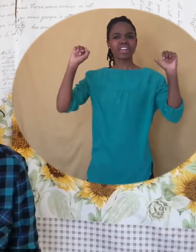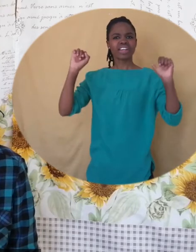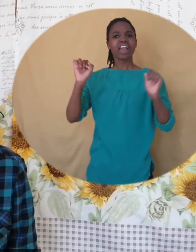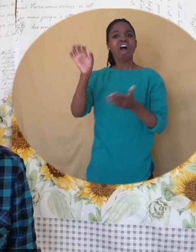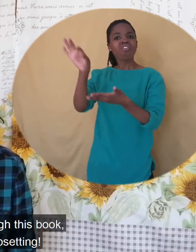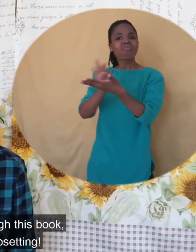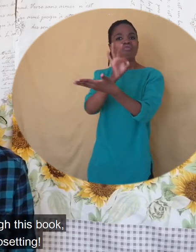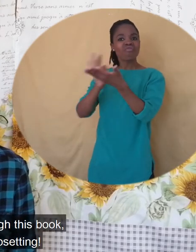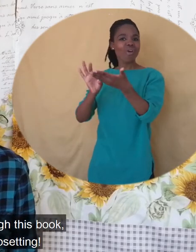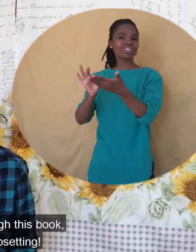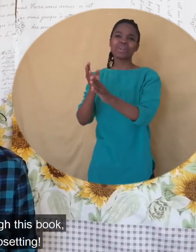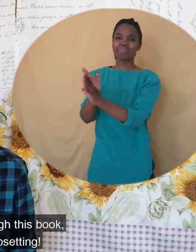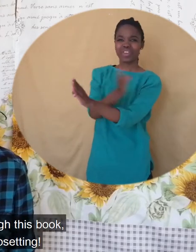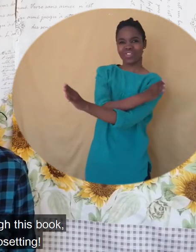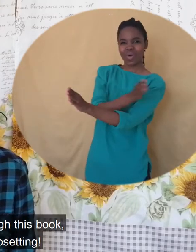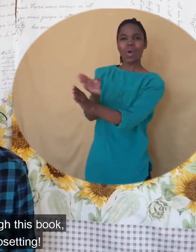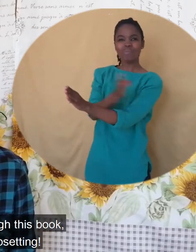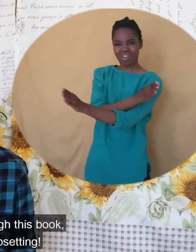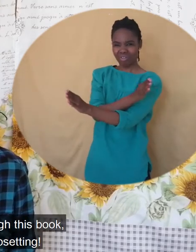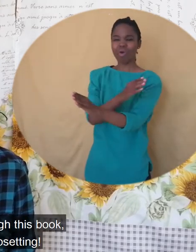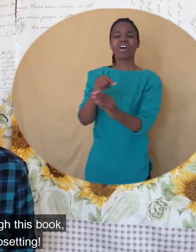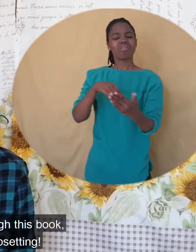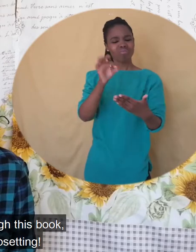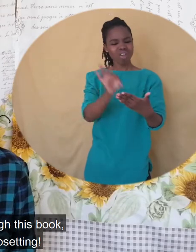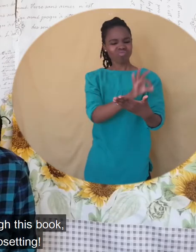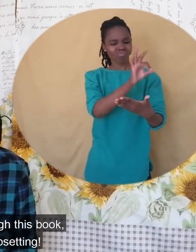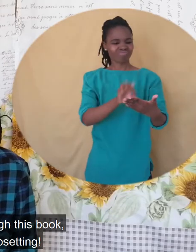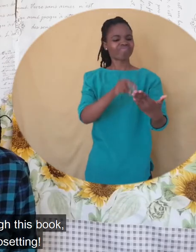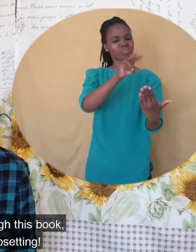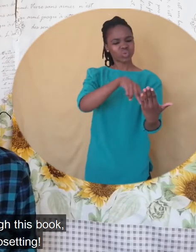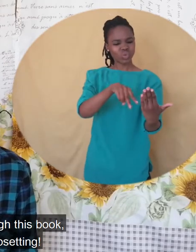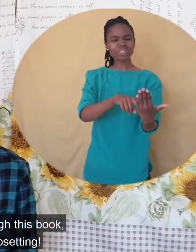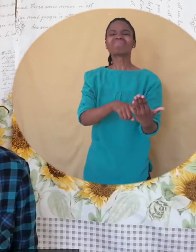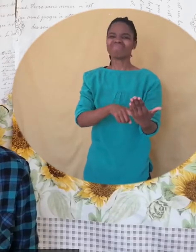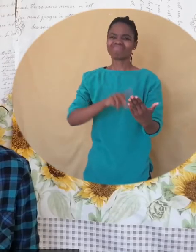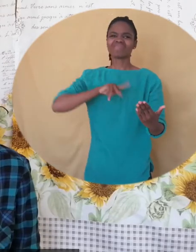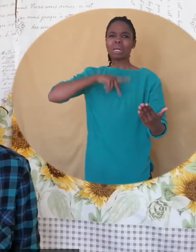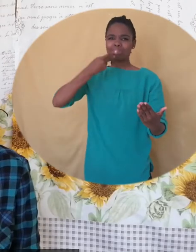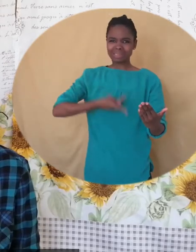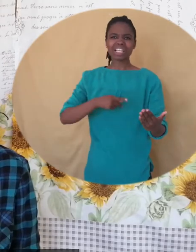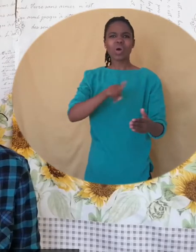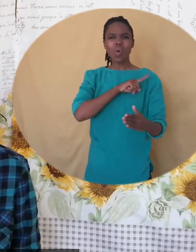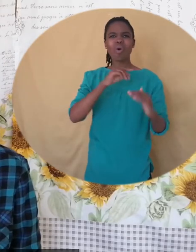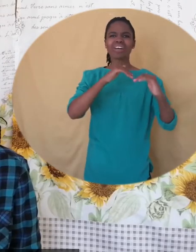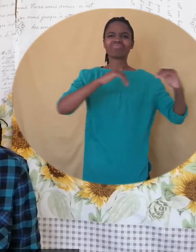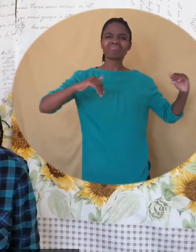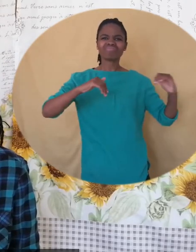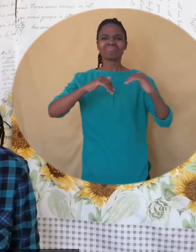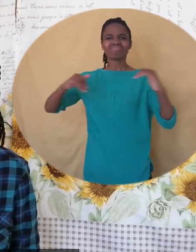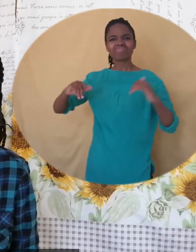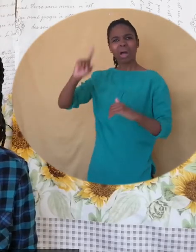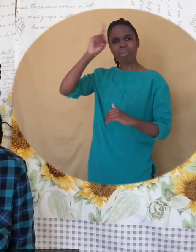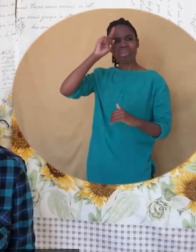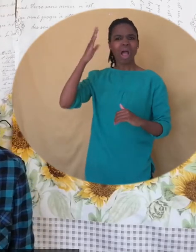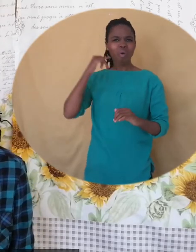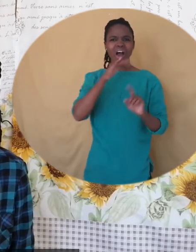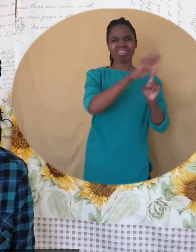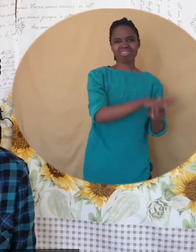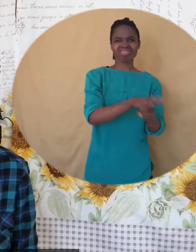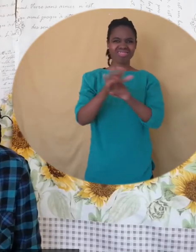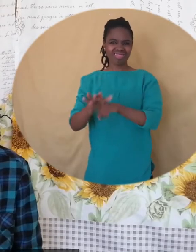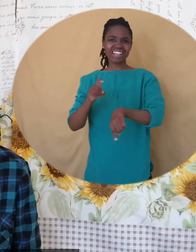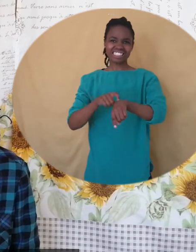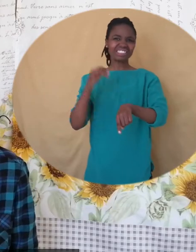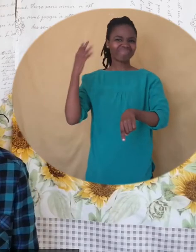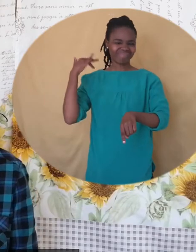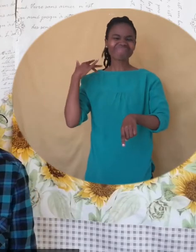So yeah, sometimes when I go through this book, some things are a bit upsetting. You know, the established, you know, laws of the